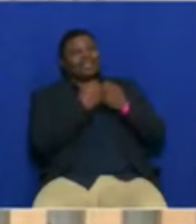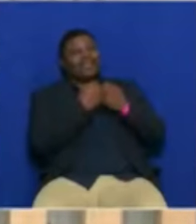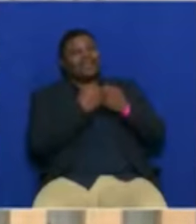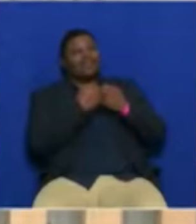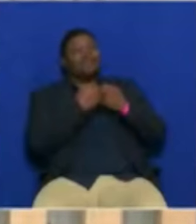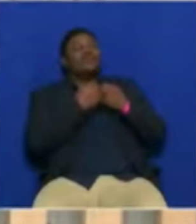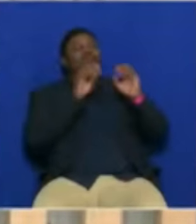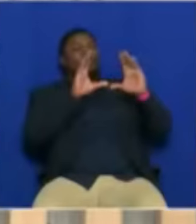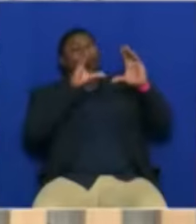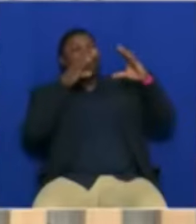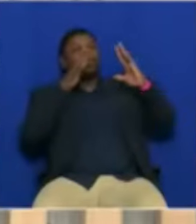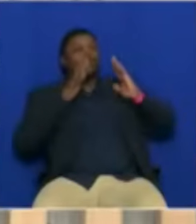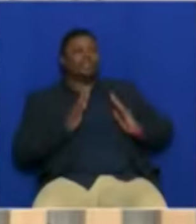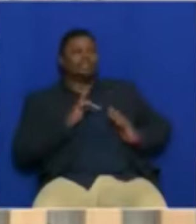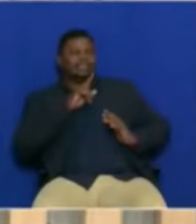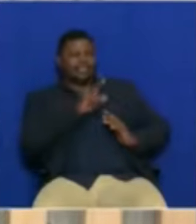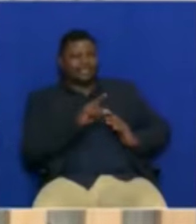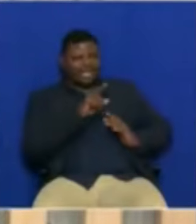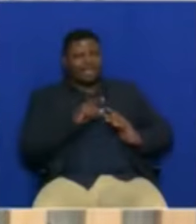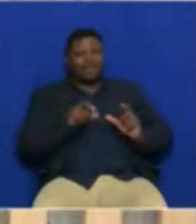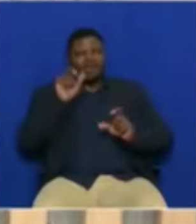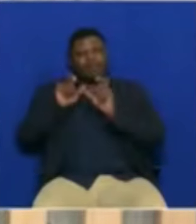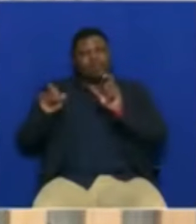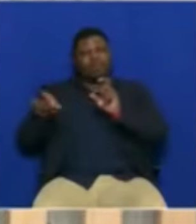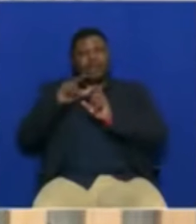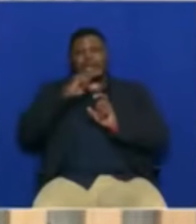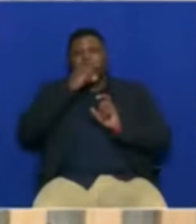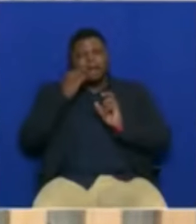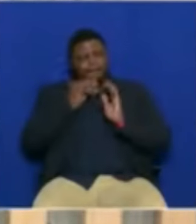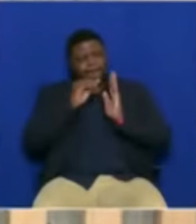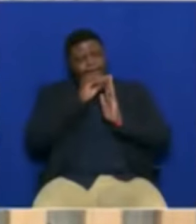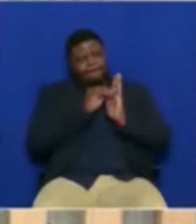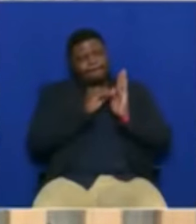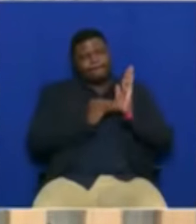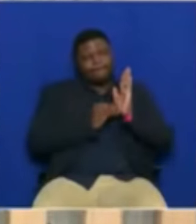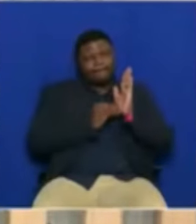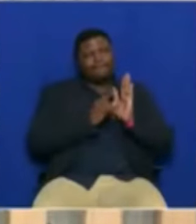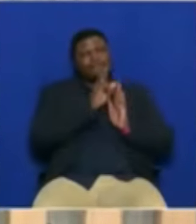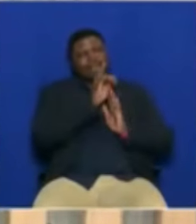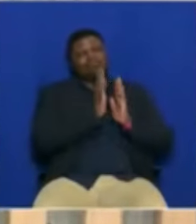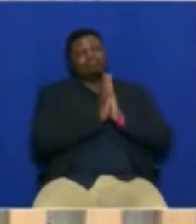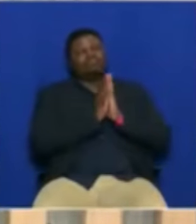the people listed in Annexure B. Correct. Okay.